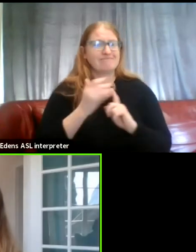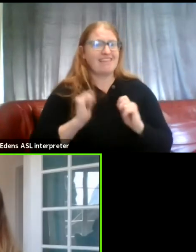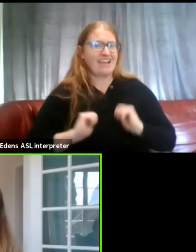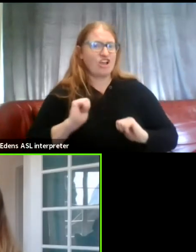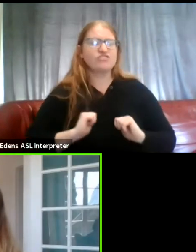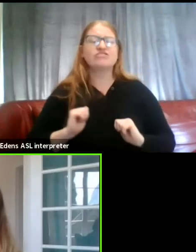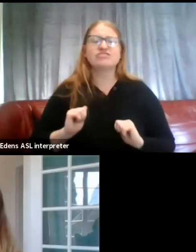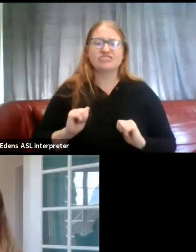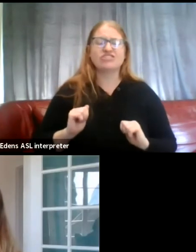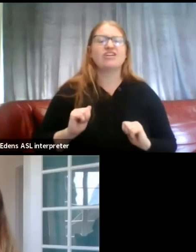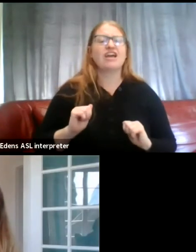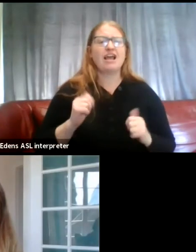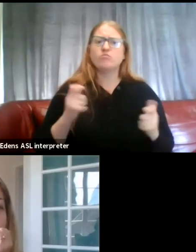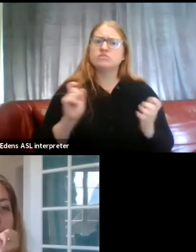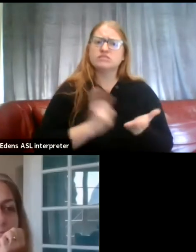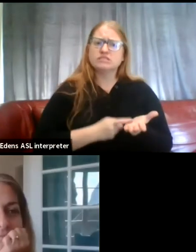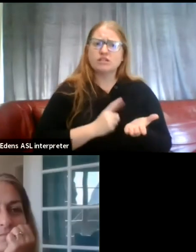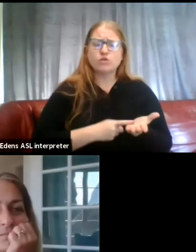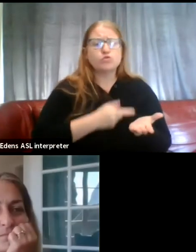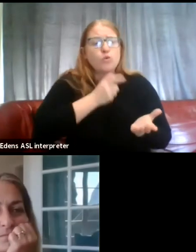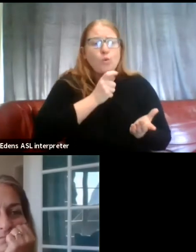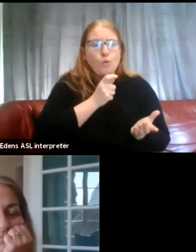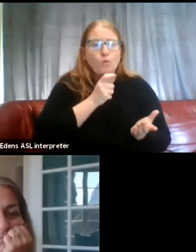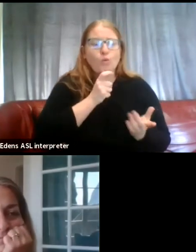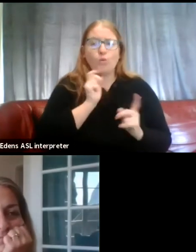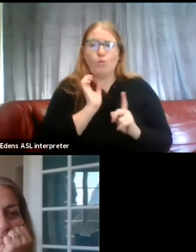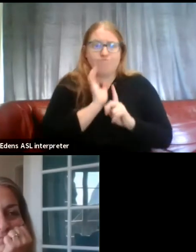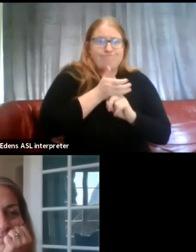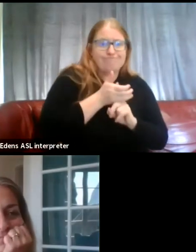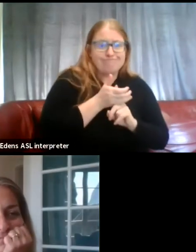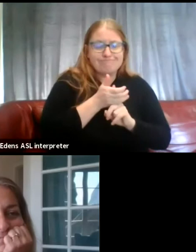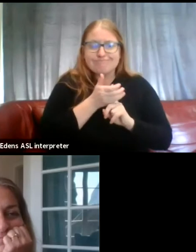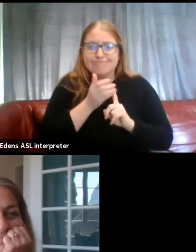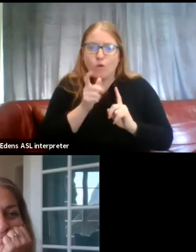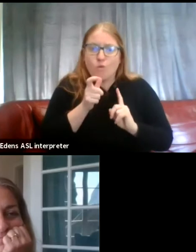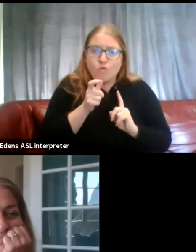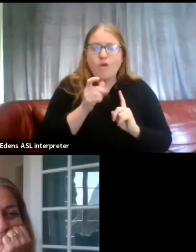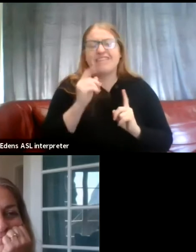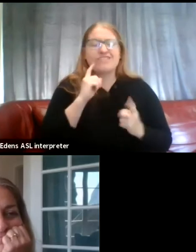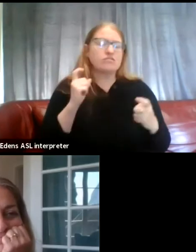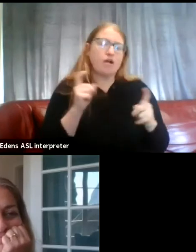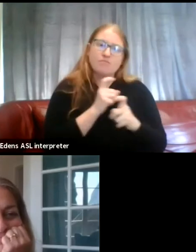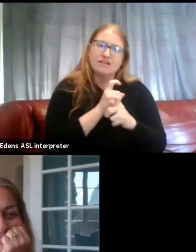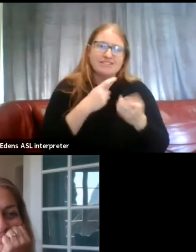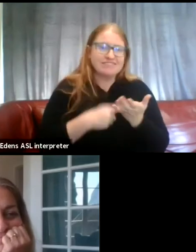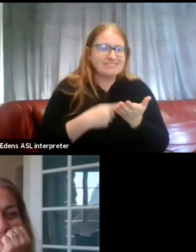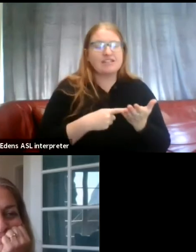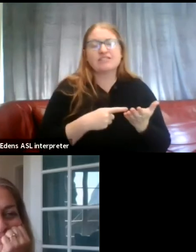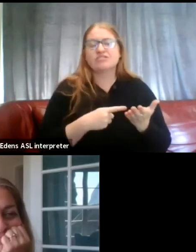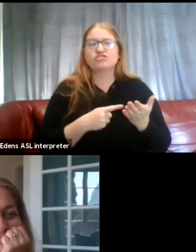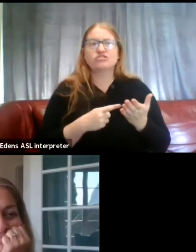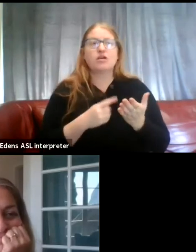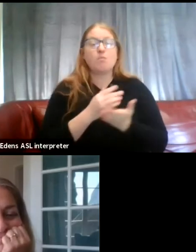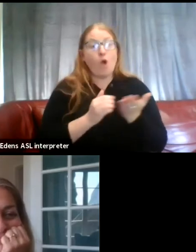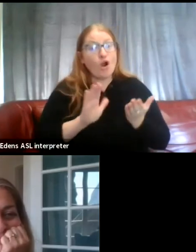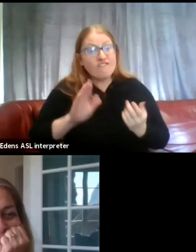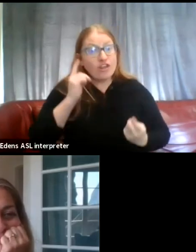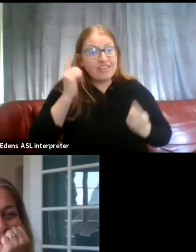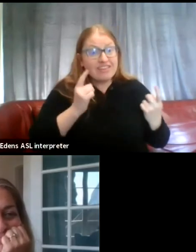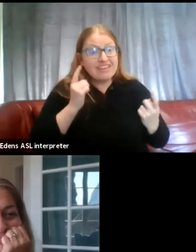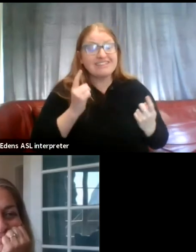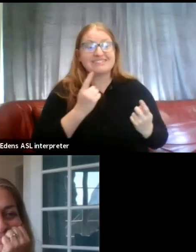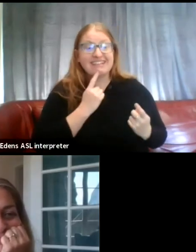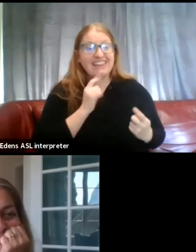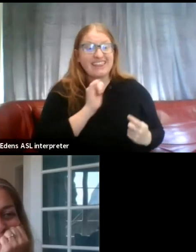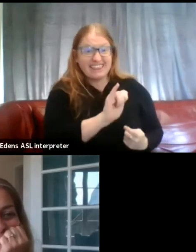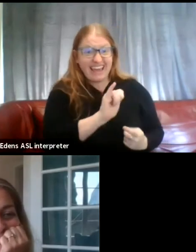discussion about like who gets to play who. And I think it's a complicated discussion that goes beyond the realm of this. Part of her thinking was that she was like, that character